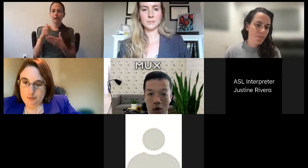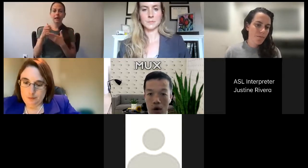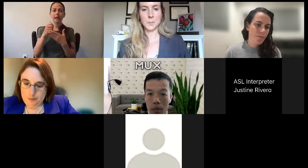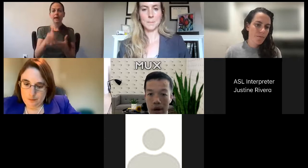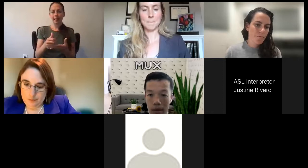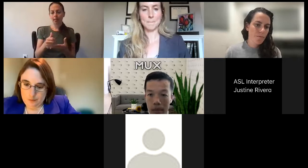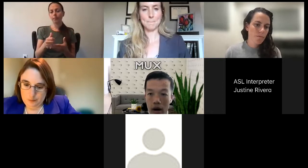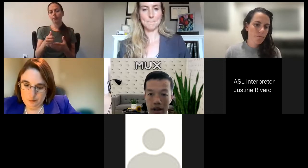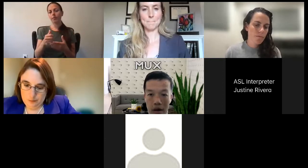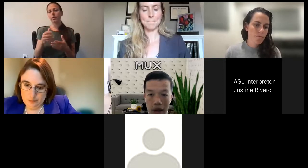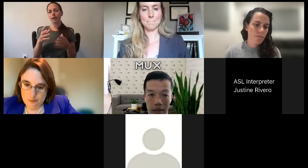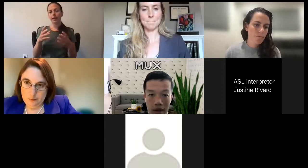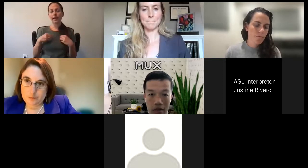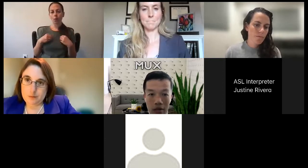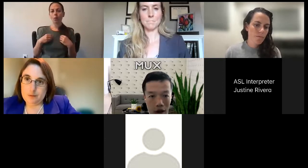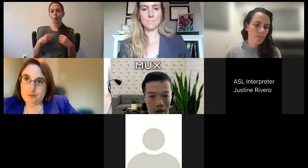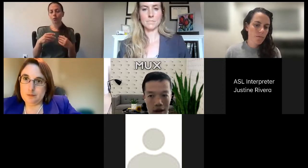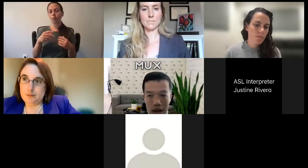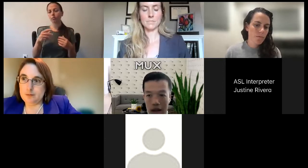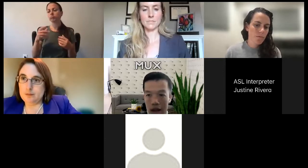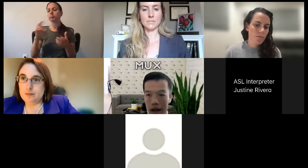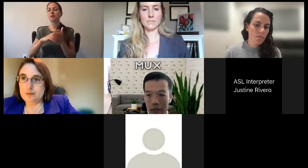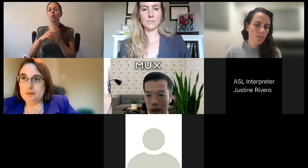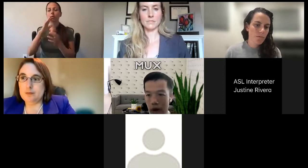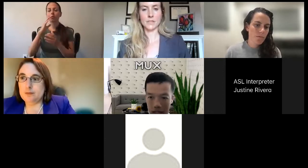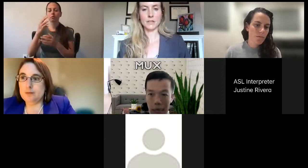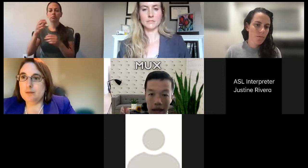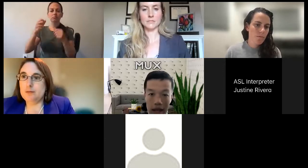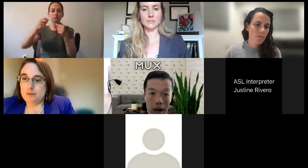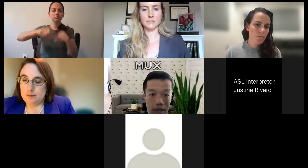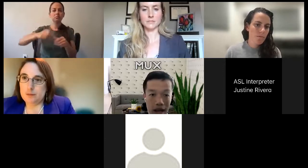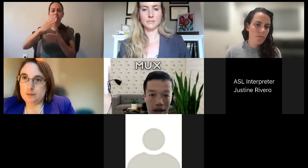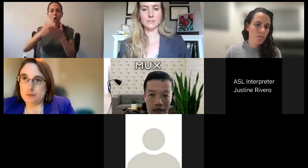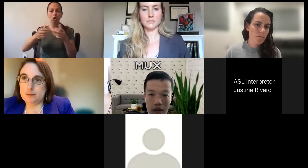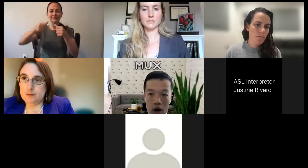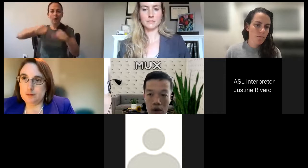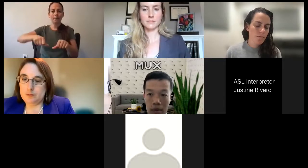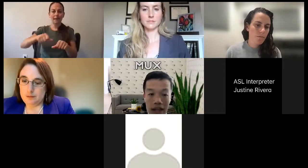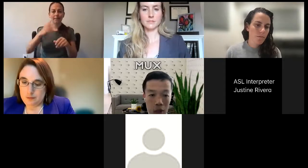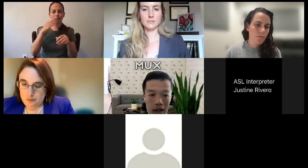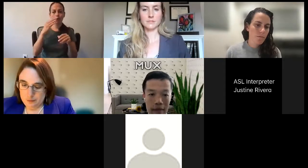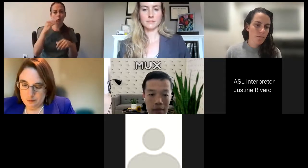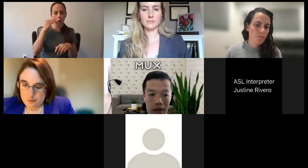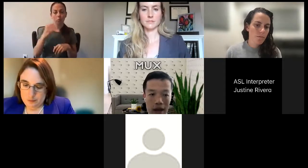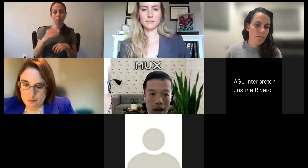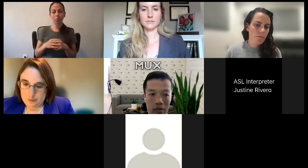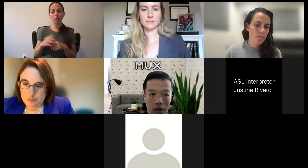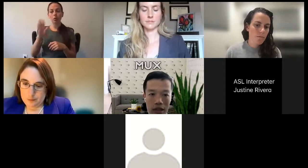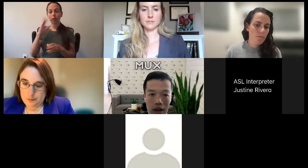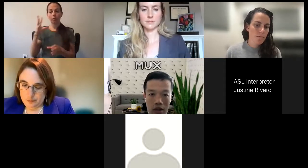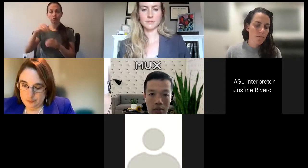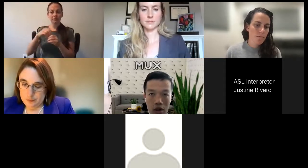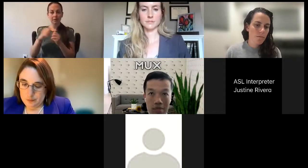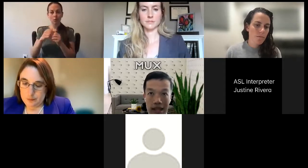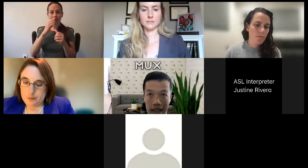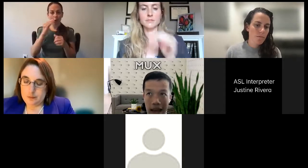ownership or put part of the down payment for you, and they participate in the upside of the home as well.